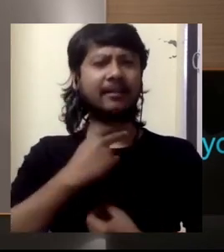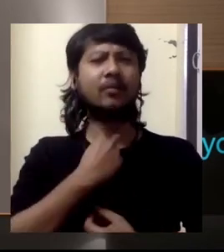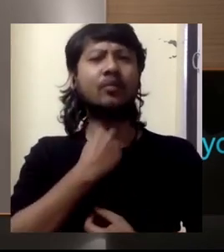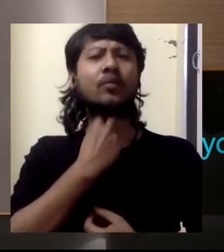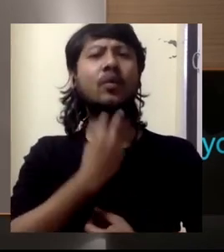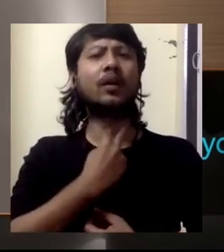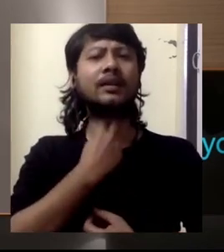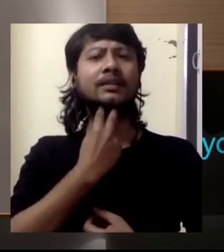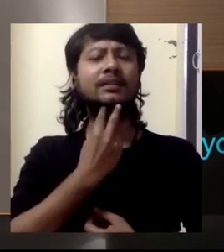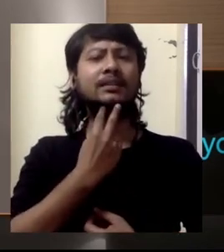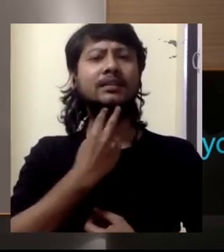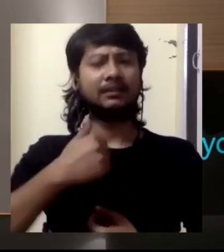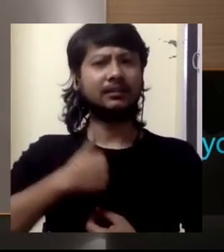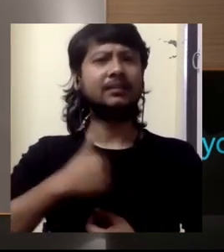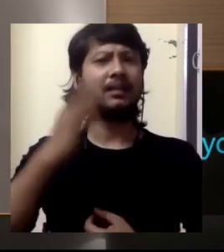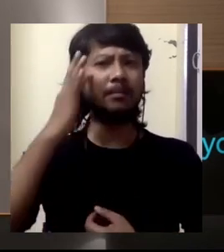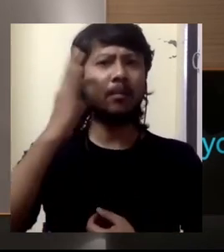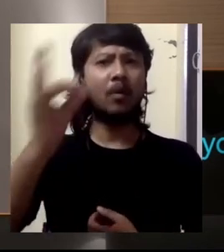it.